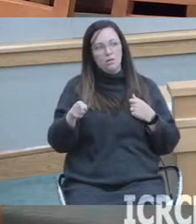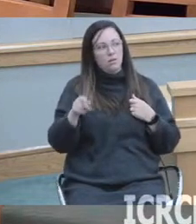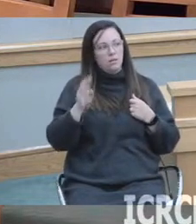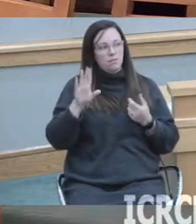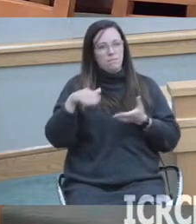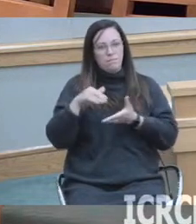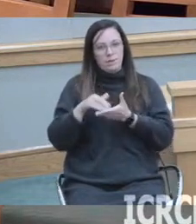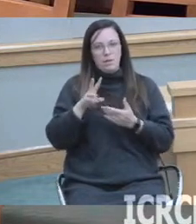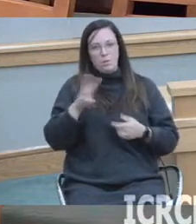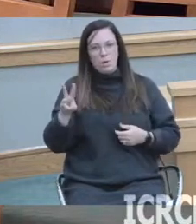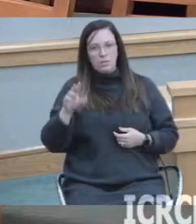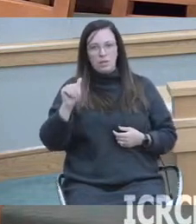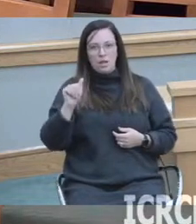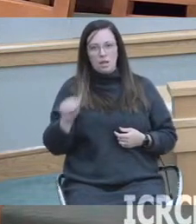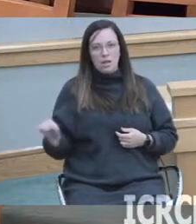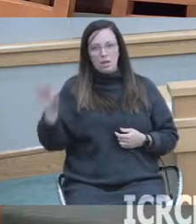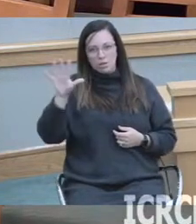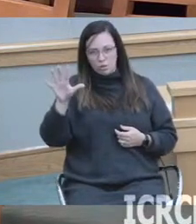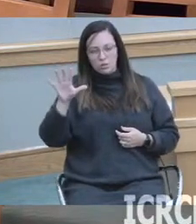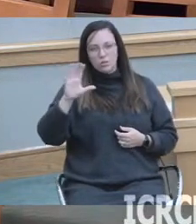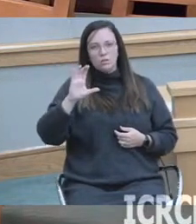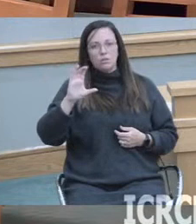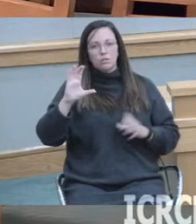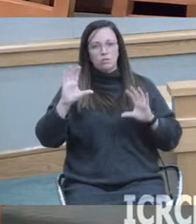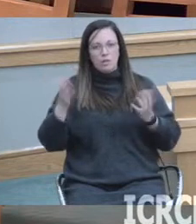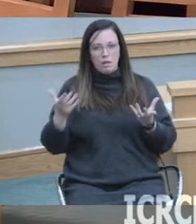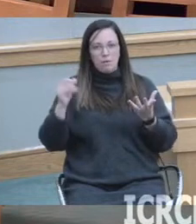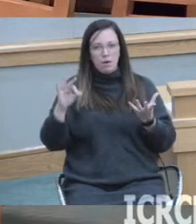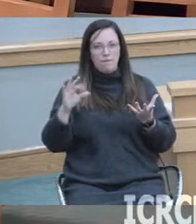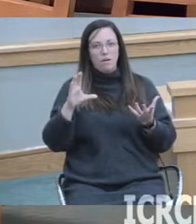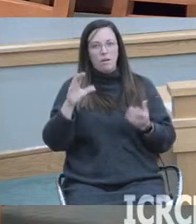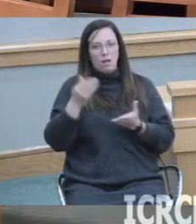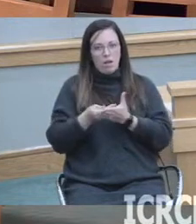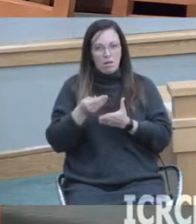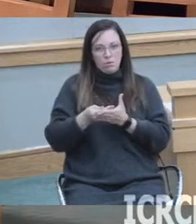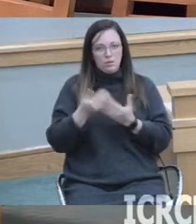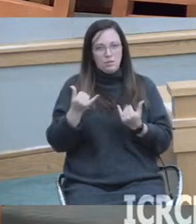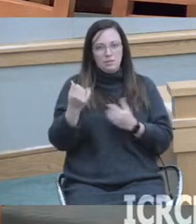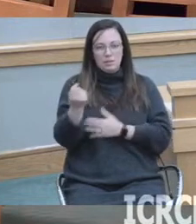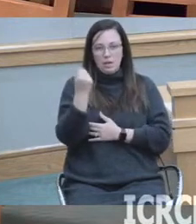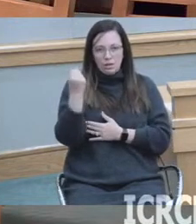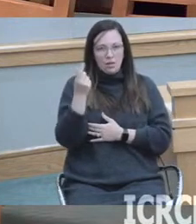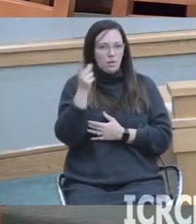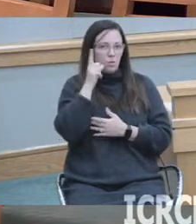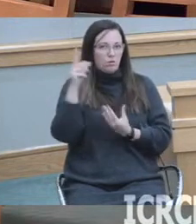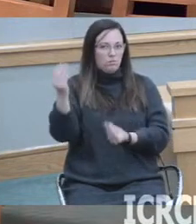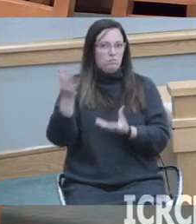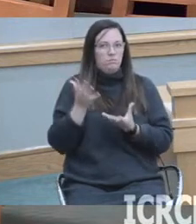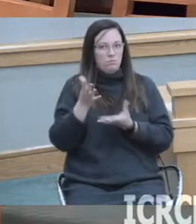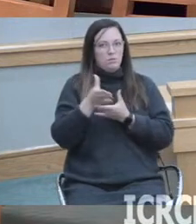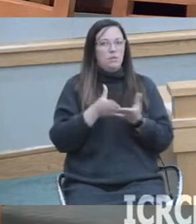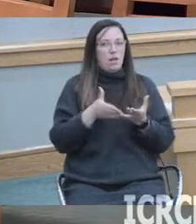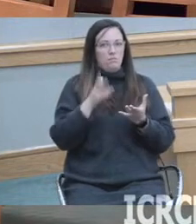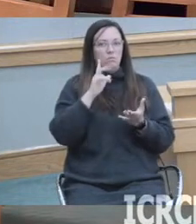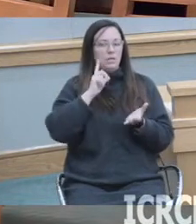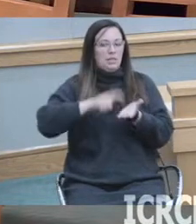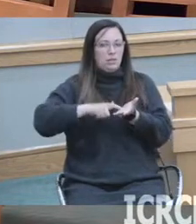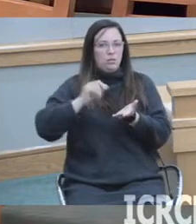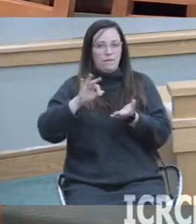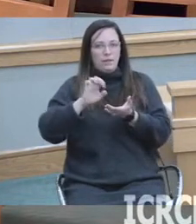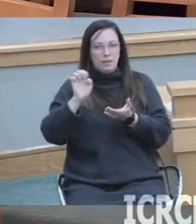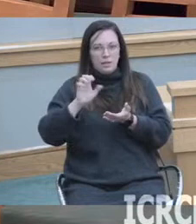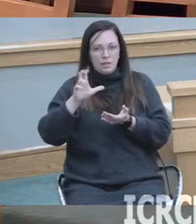Midwest Asian Chamber of Commerce this coming Saturday, where they're going to present me with some sort of recognition of the efforts of the Evendale Police Department